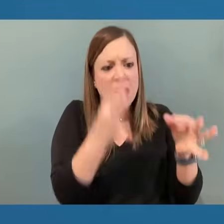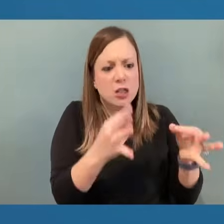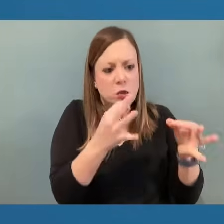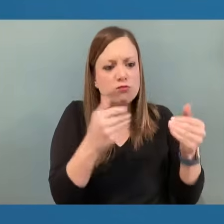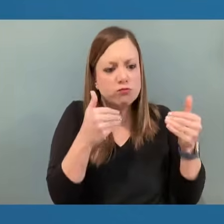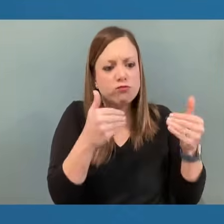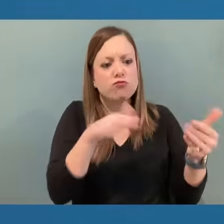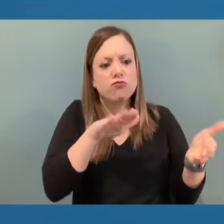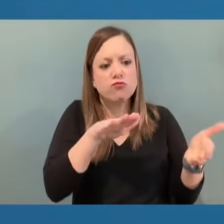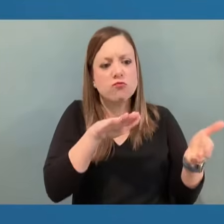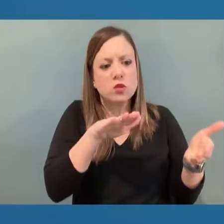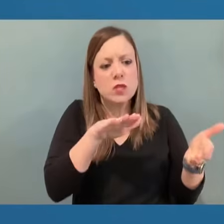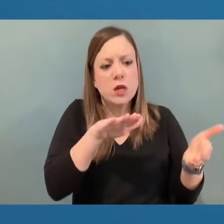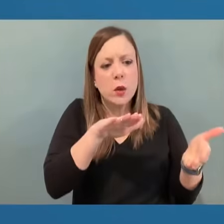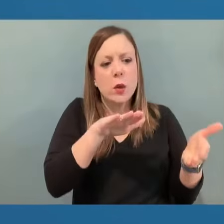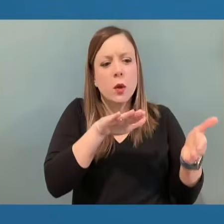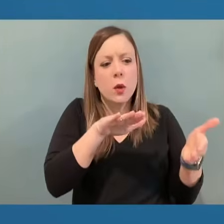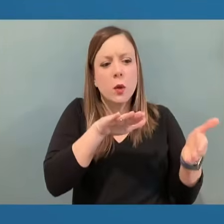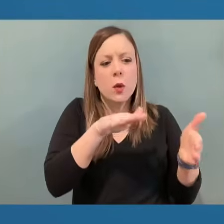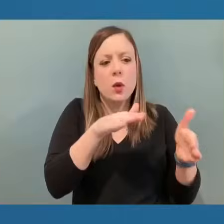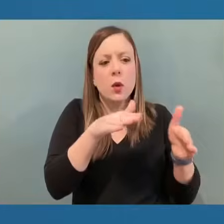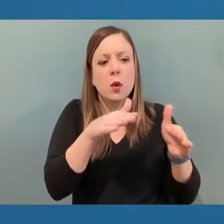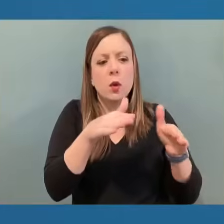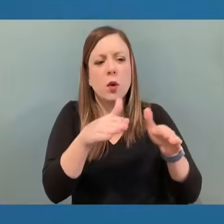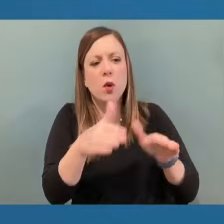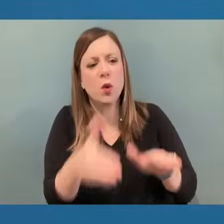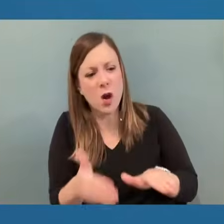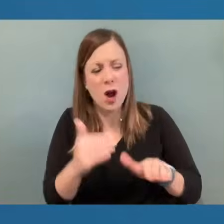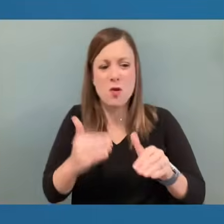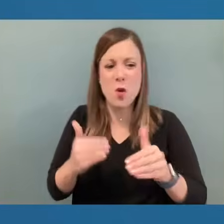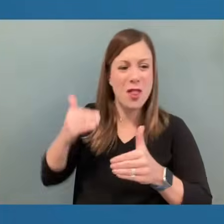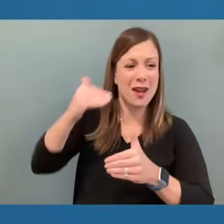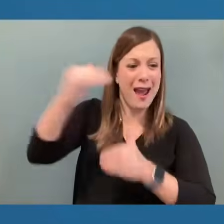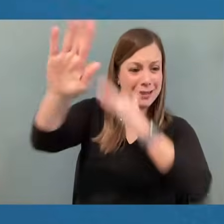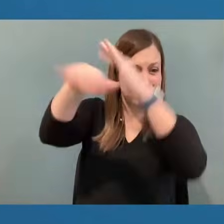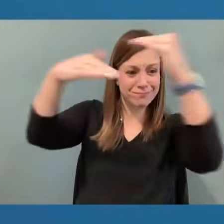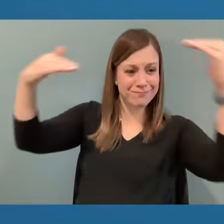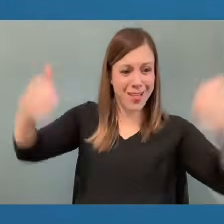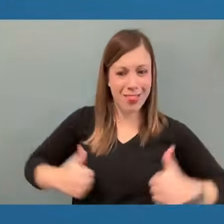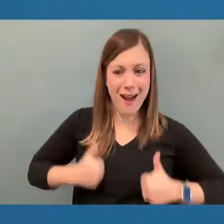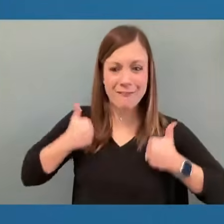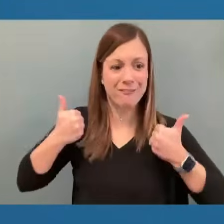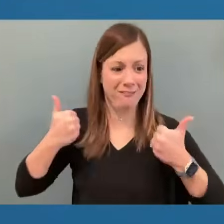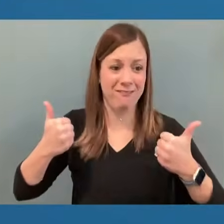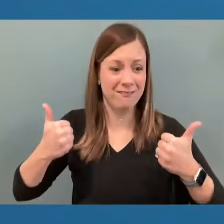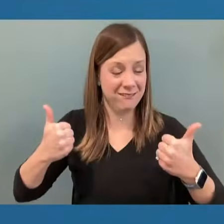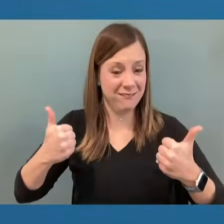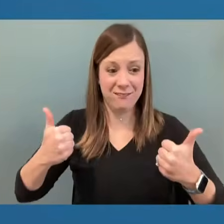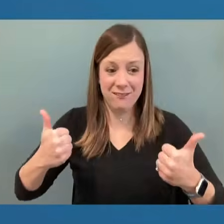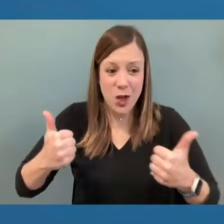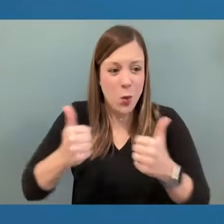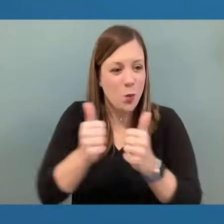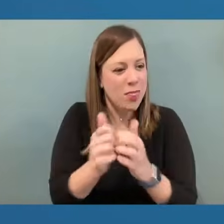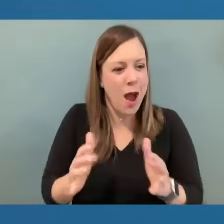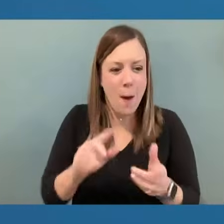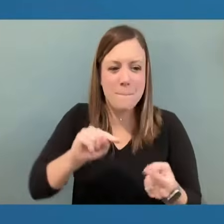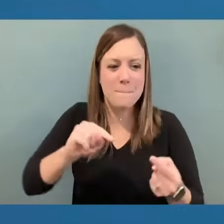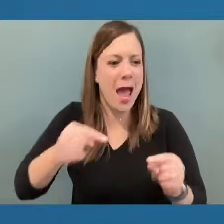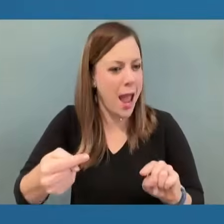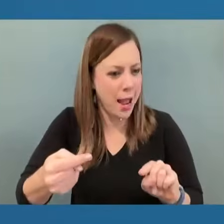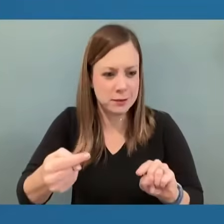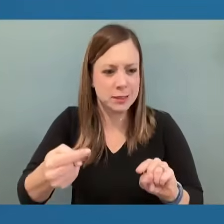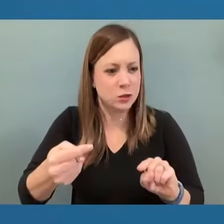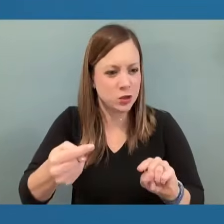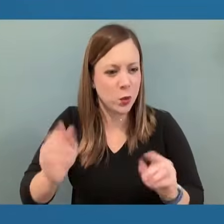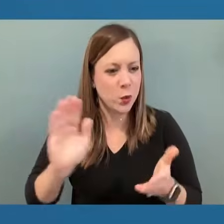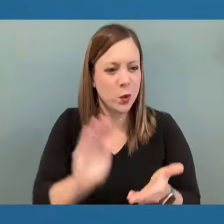I want to thank you for being an extraordinary leader and helping us harness these stories and bring people together to